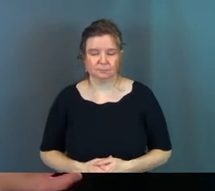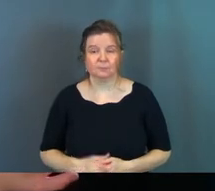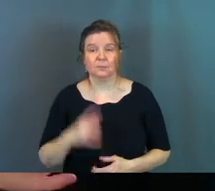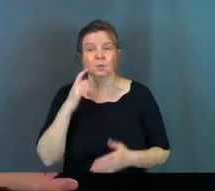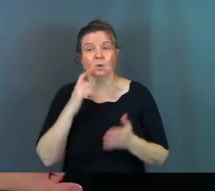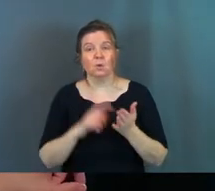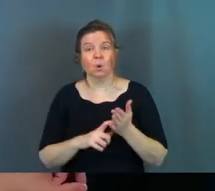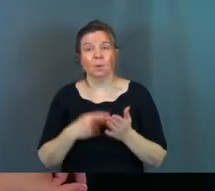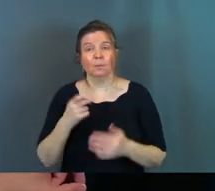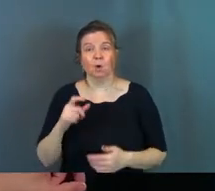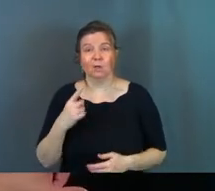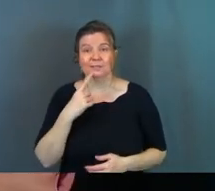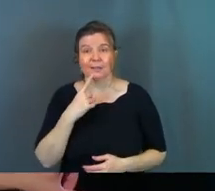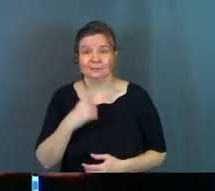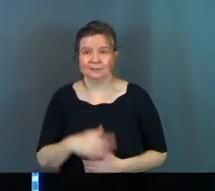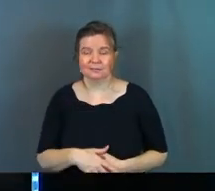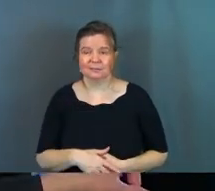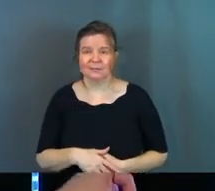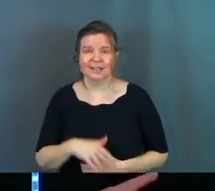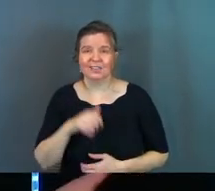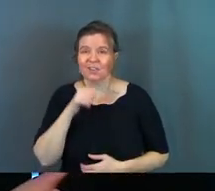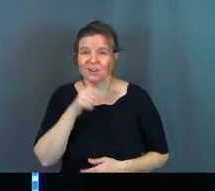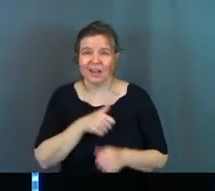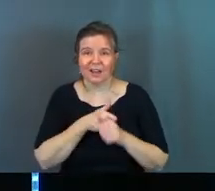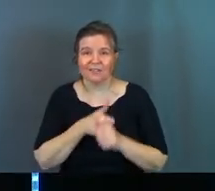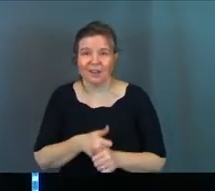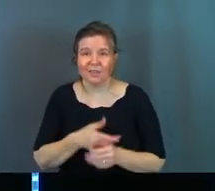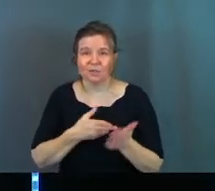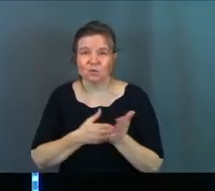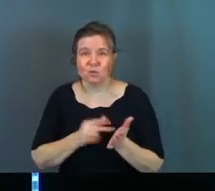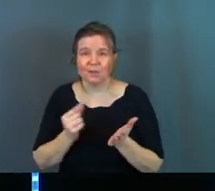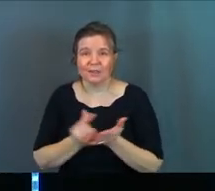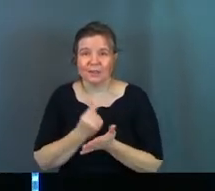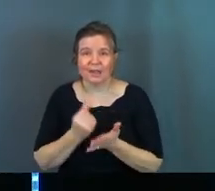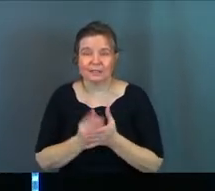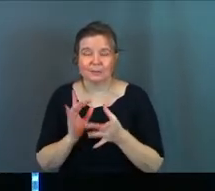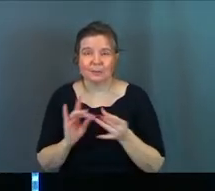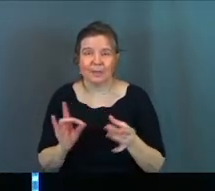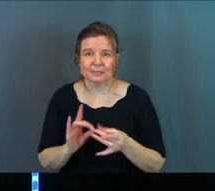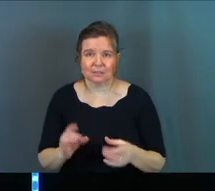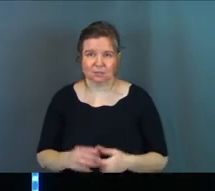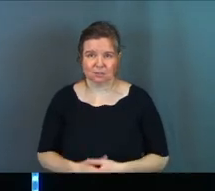Notice what Paul says. He says they're not following the truth of the gospel message.